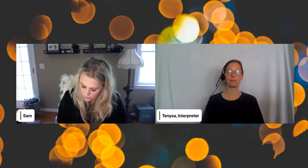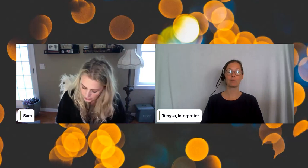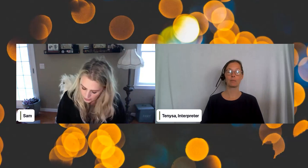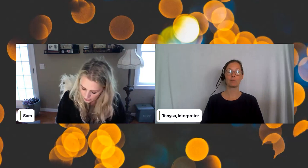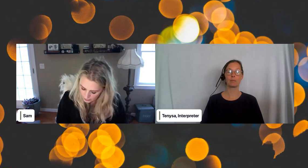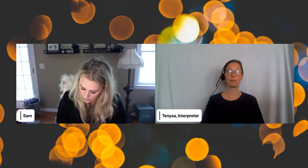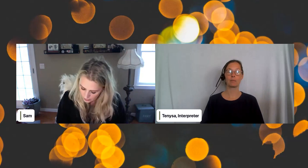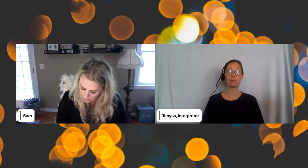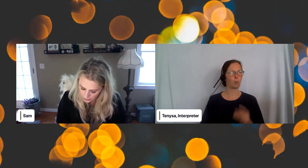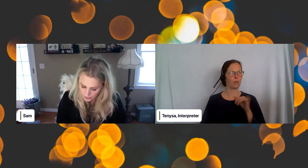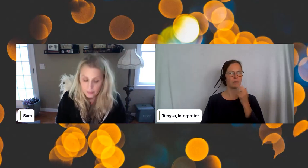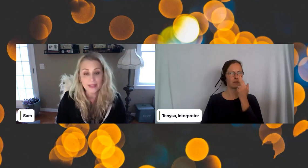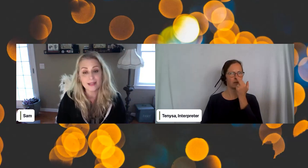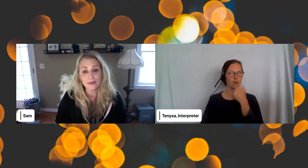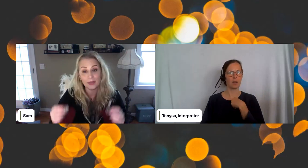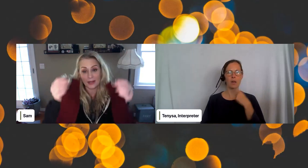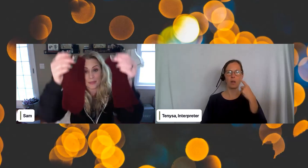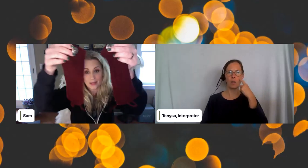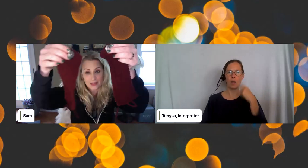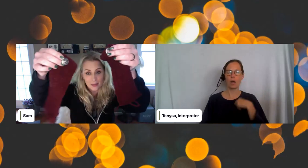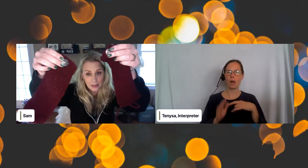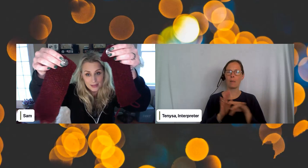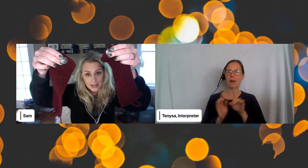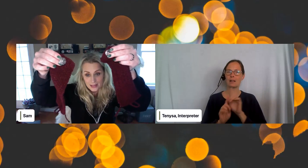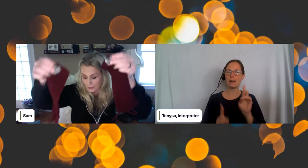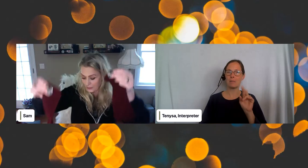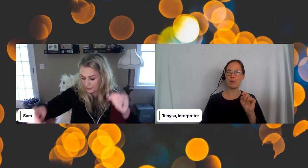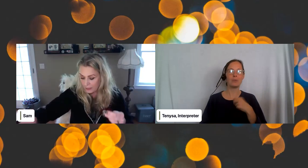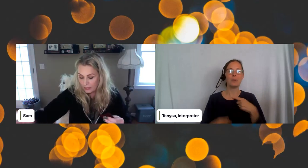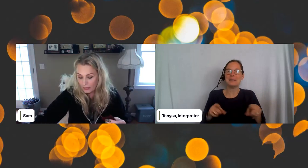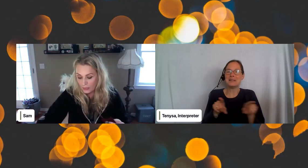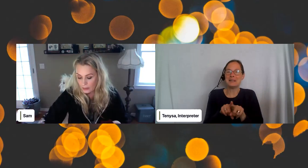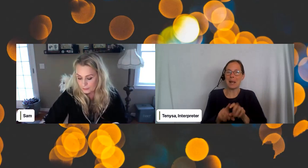that's so funny. I thought I picked a different button. I picked the same button as last time.